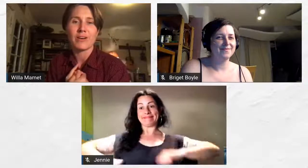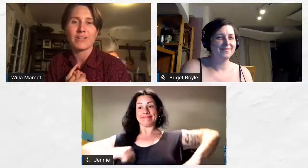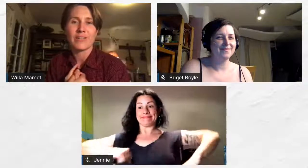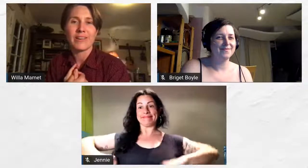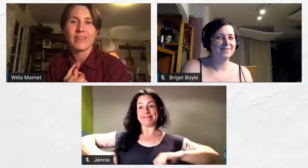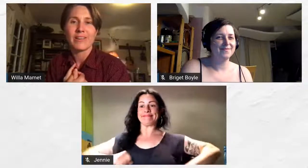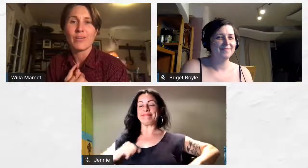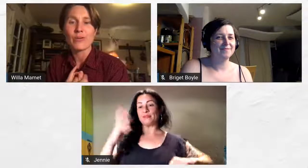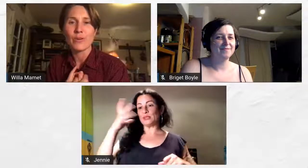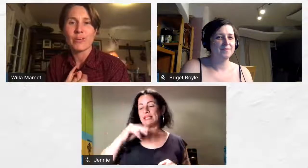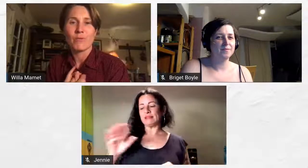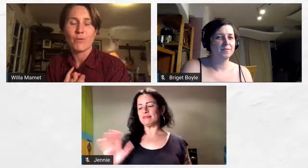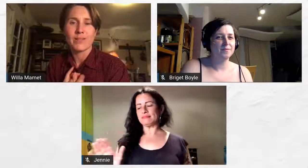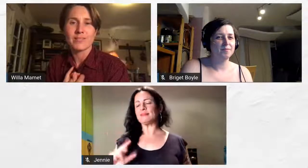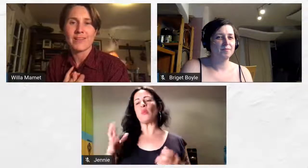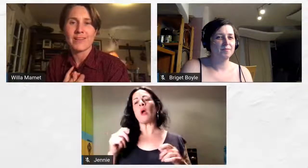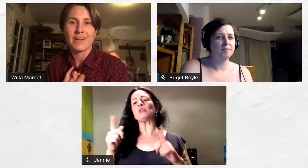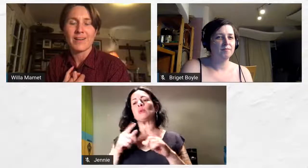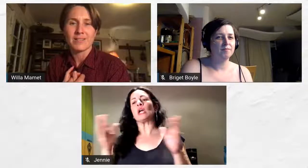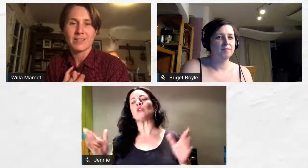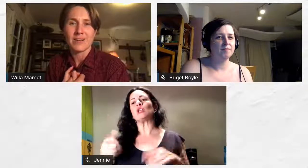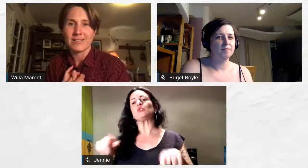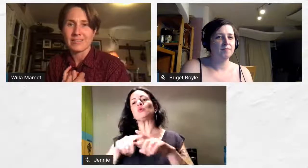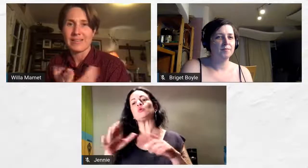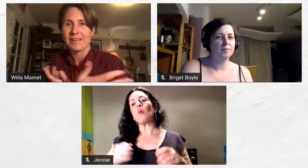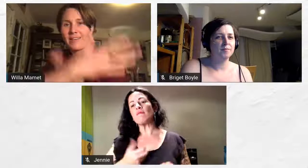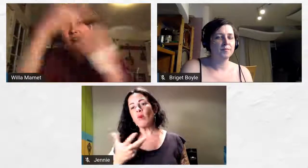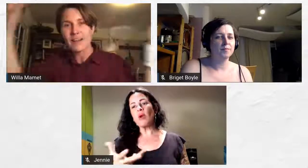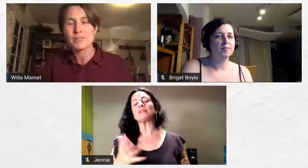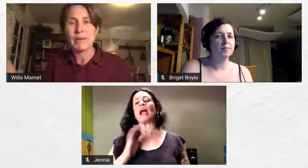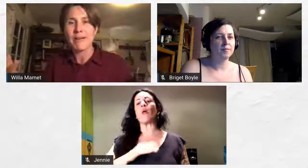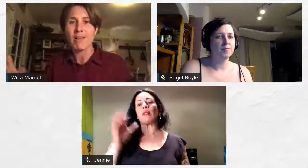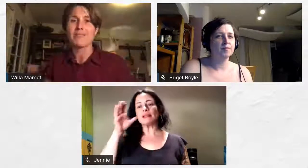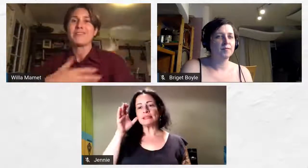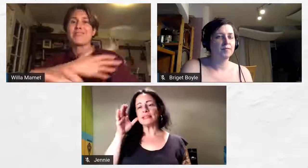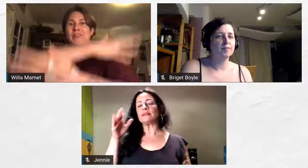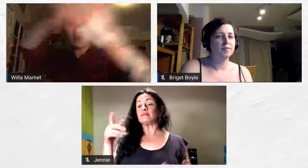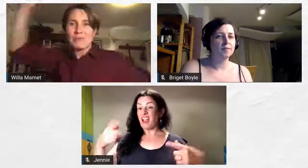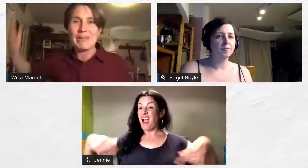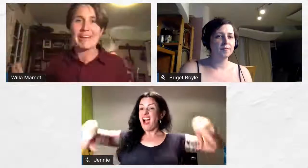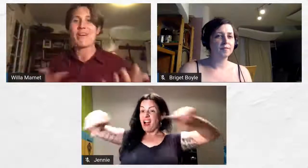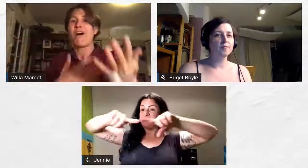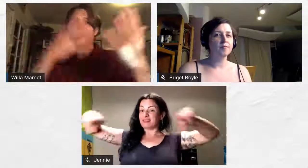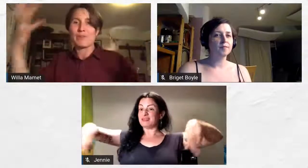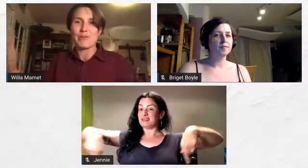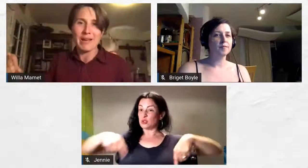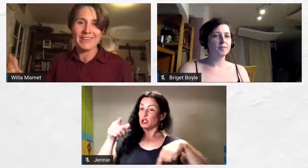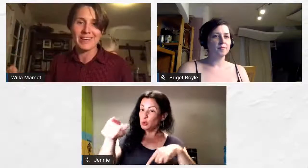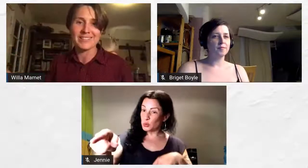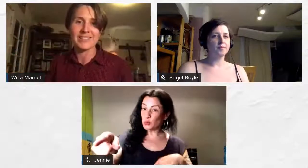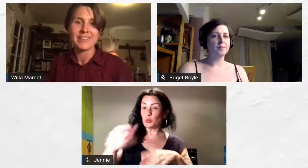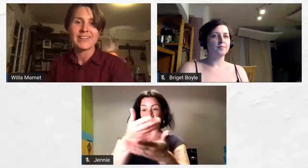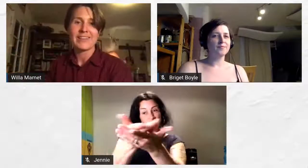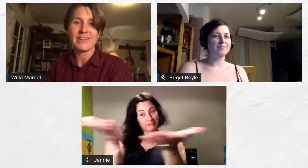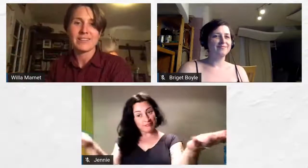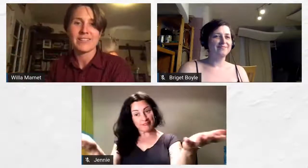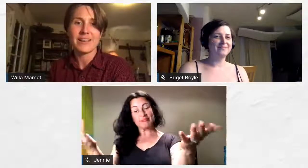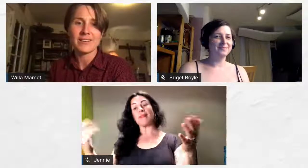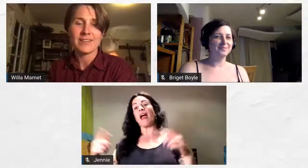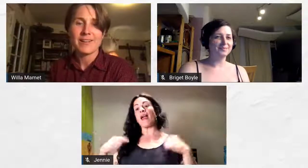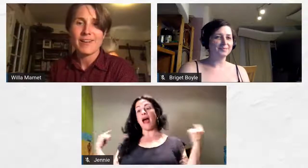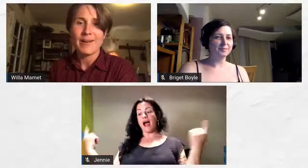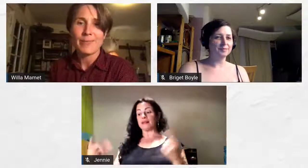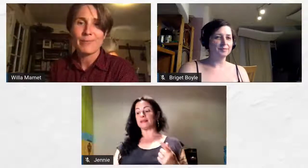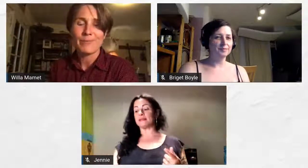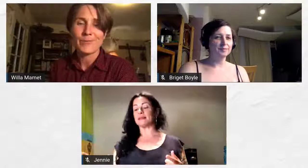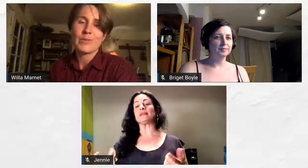in encouraging you in your voice, and us in our listening, us being all of us, you being all of you, and us here